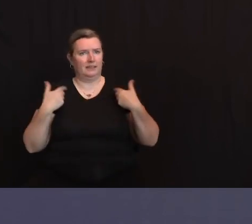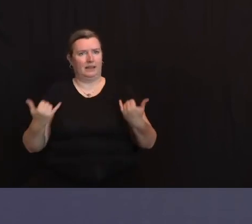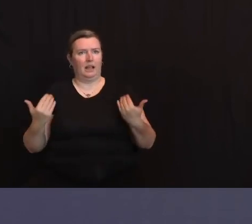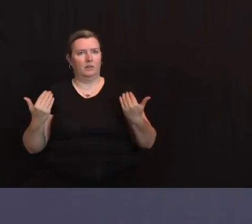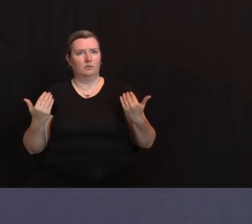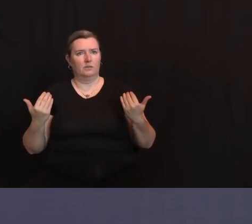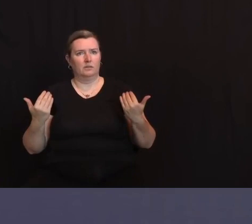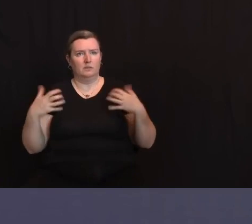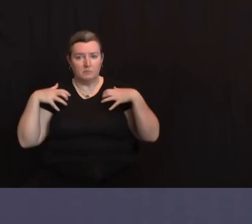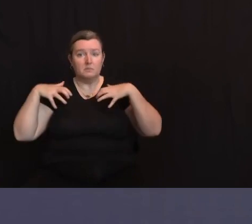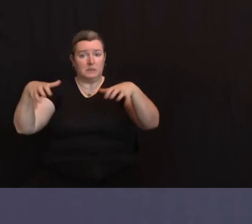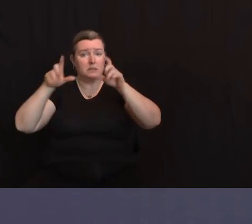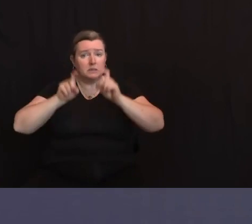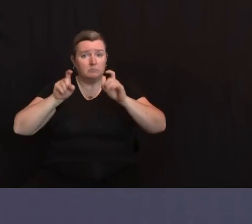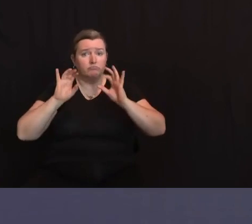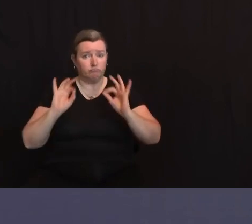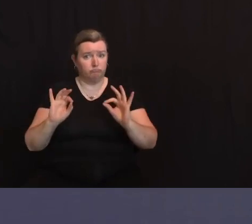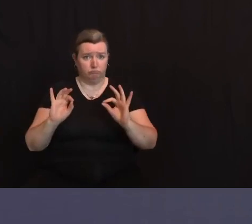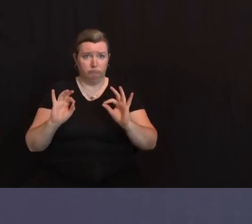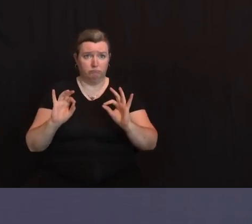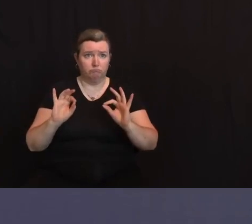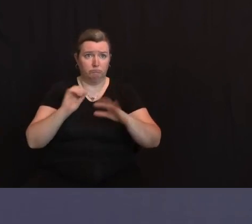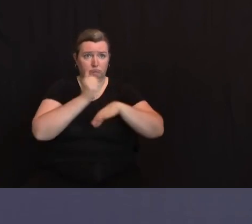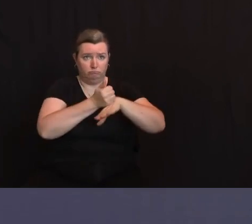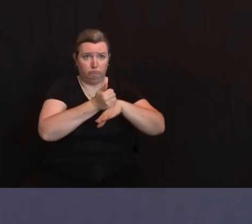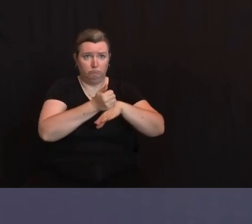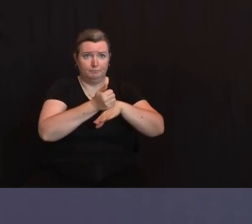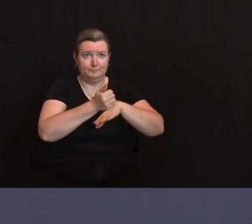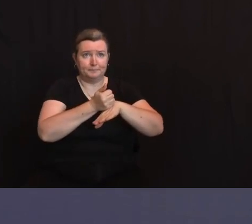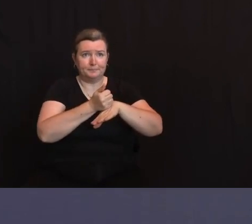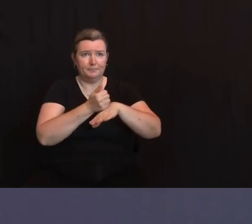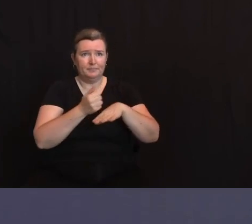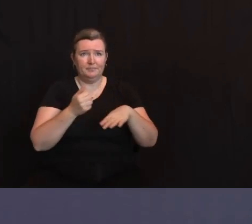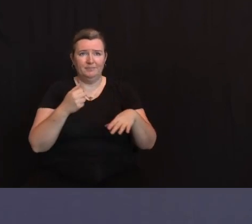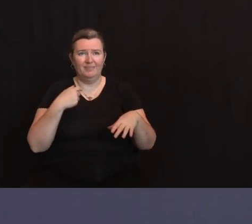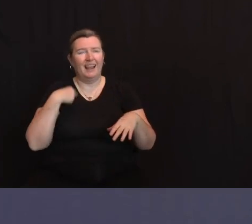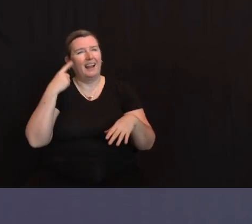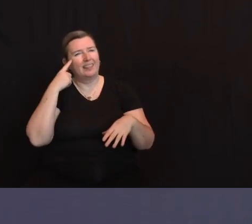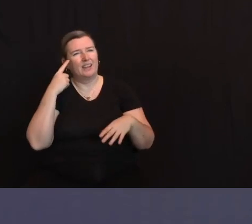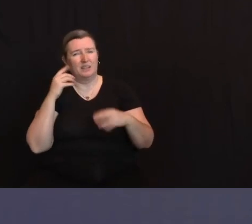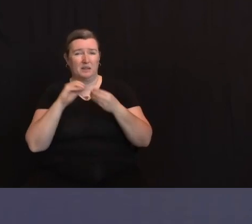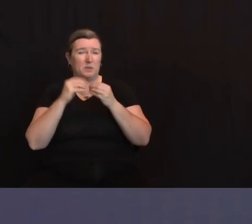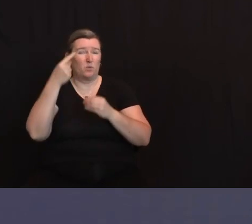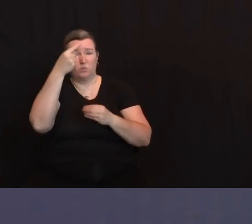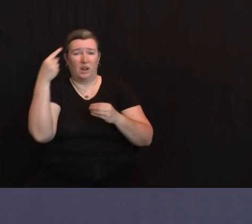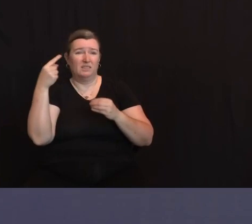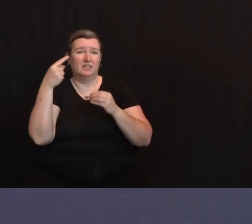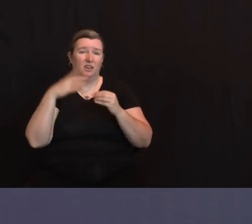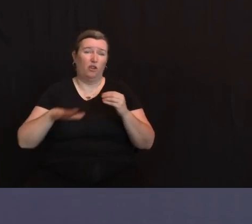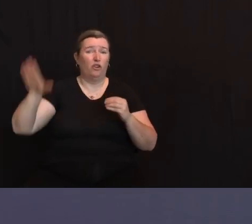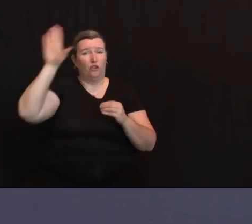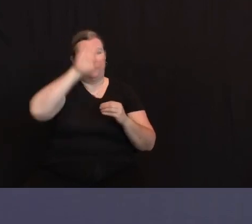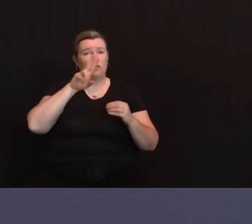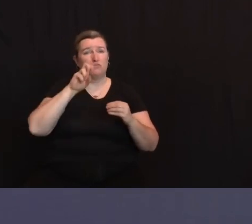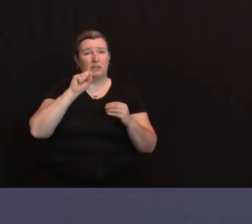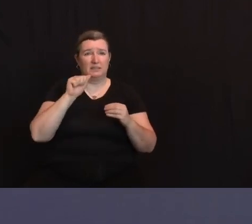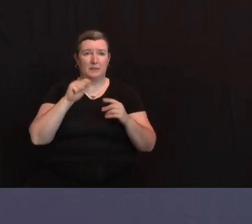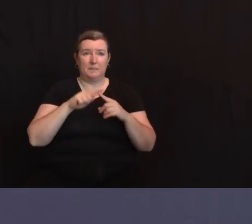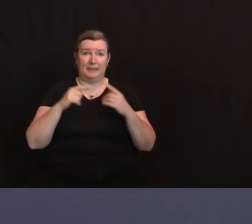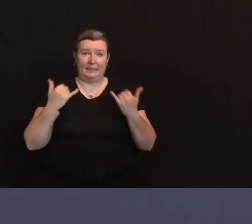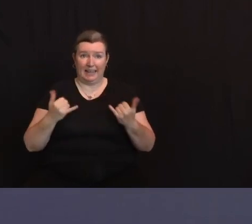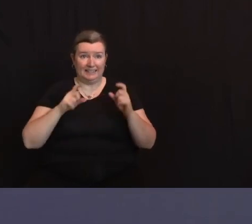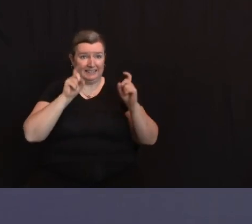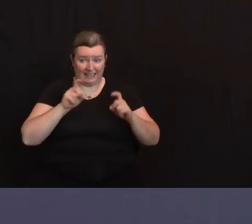per capita. That would put us on that day number one in the country by a lot. But the turnaround sucks. I mean, there's no other way to put it.